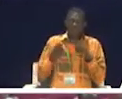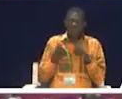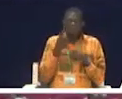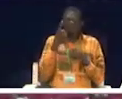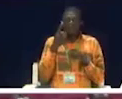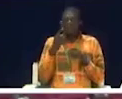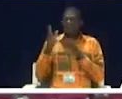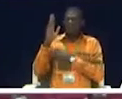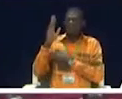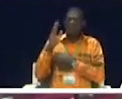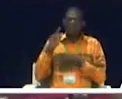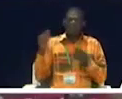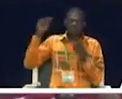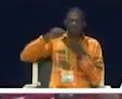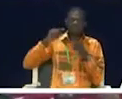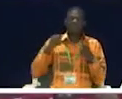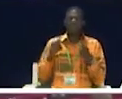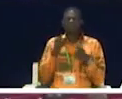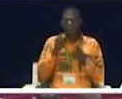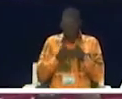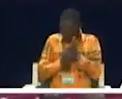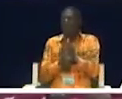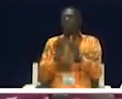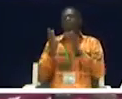understand God until you follow God.